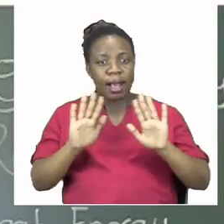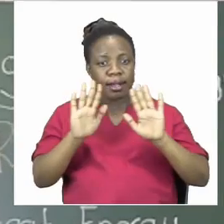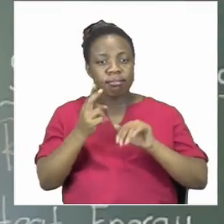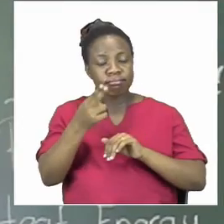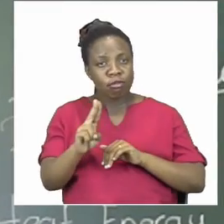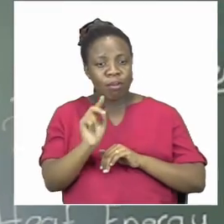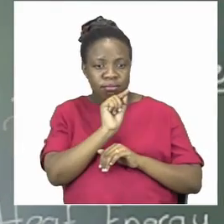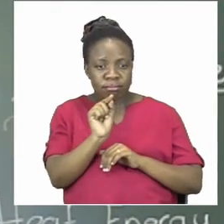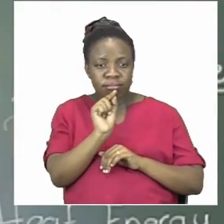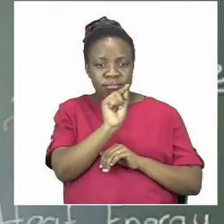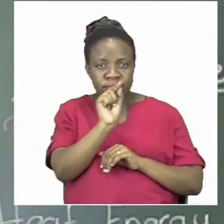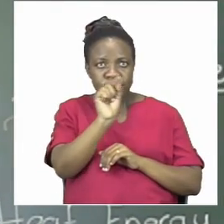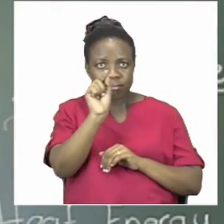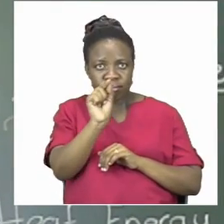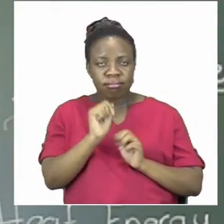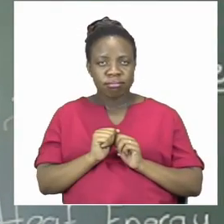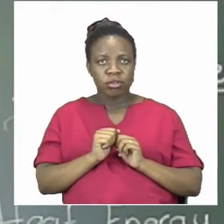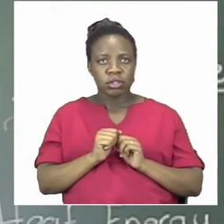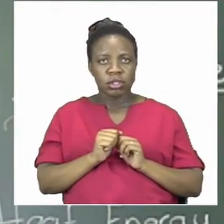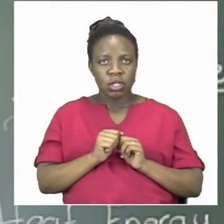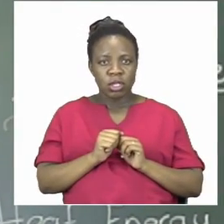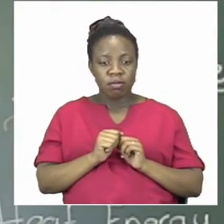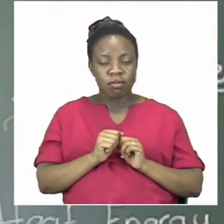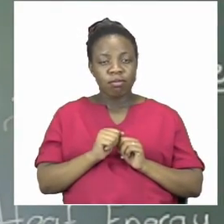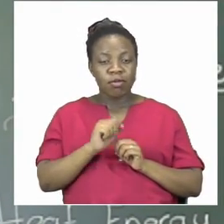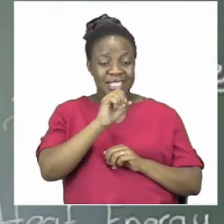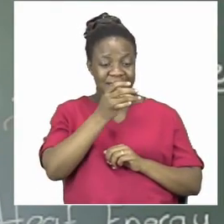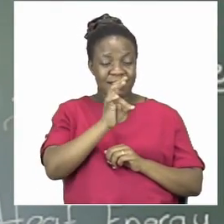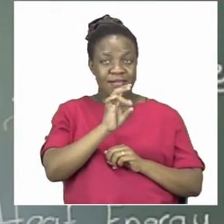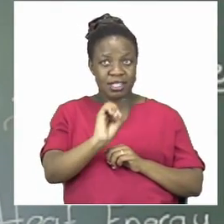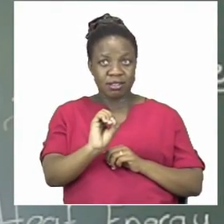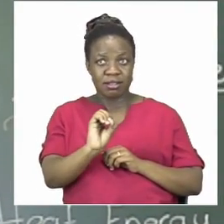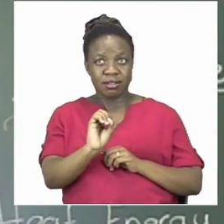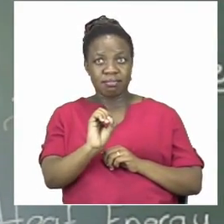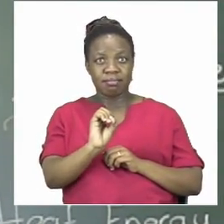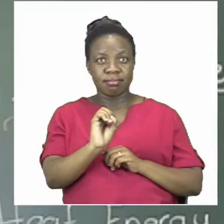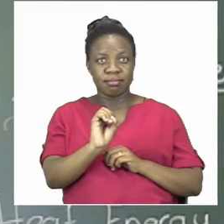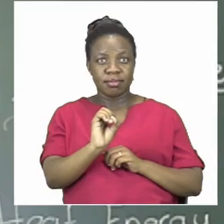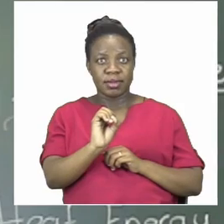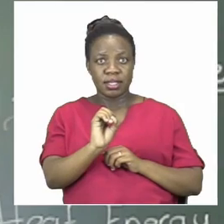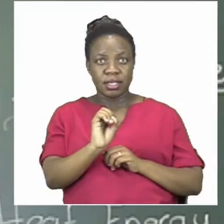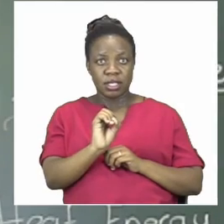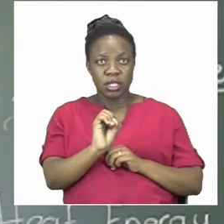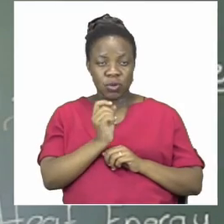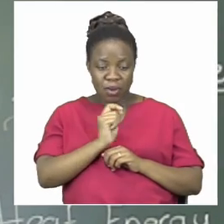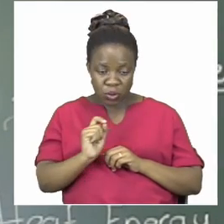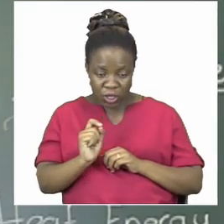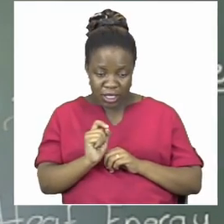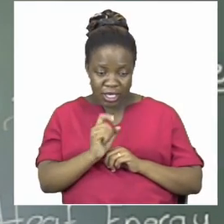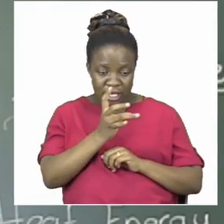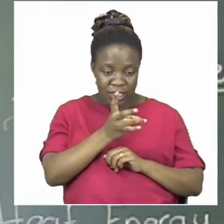can see, the number that we have here is 70. Now if we're going to write 70,